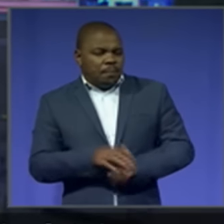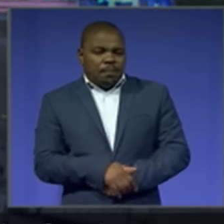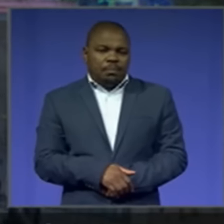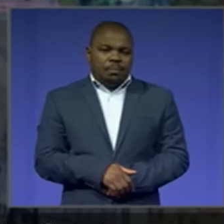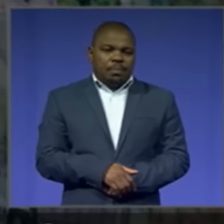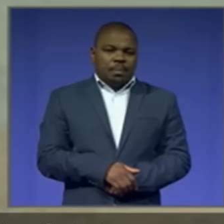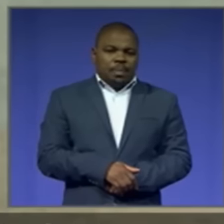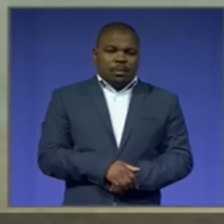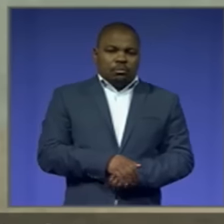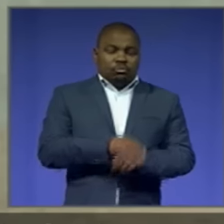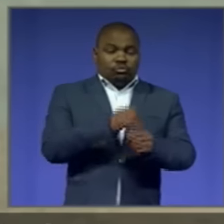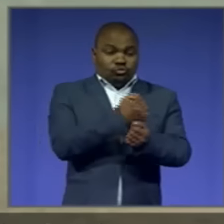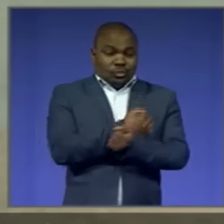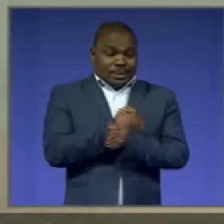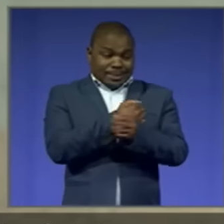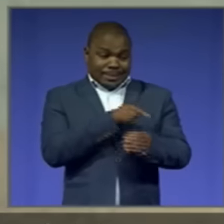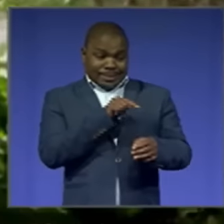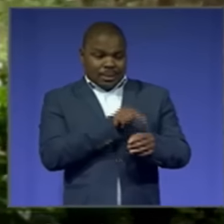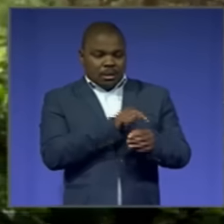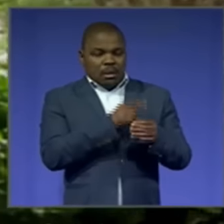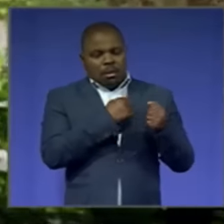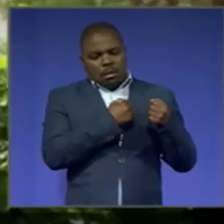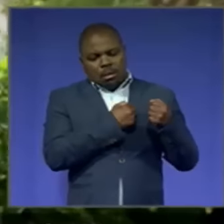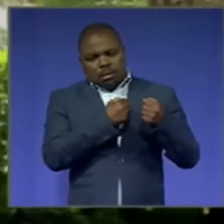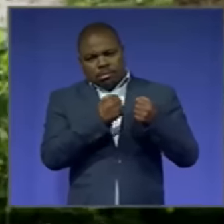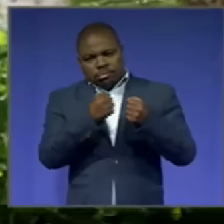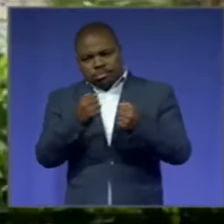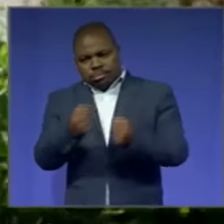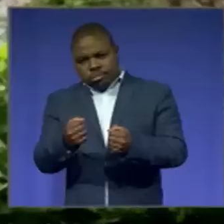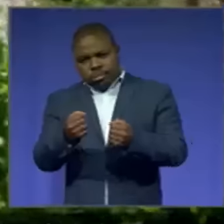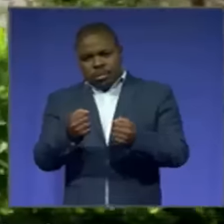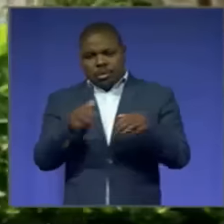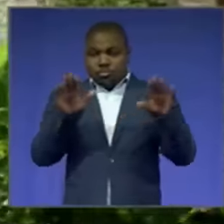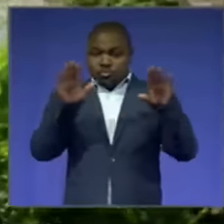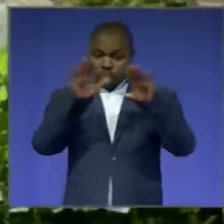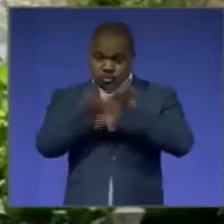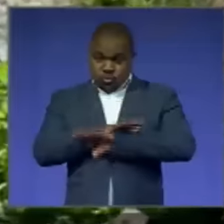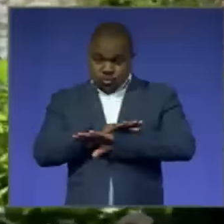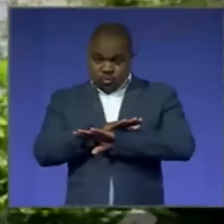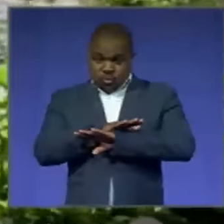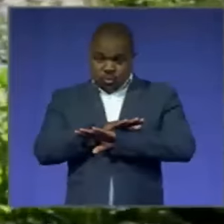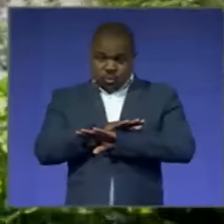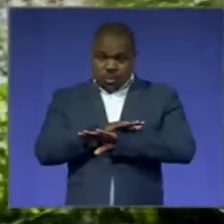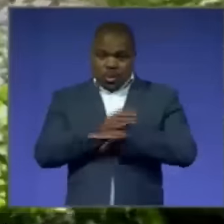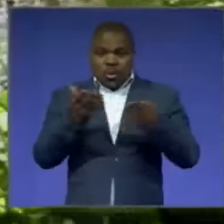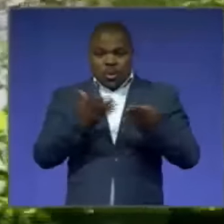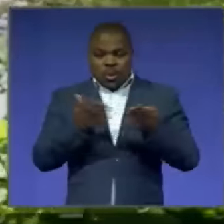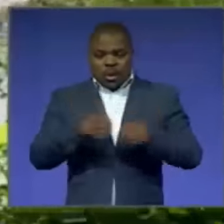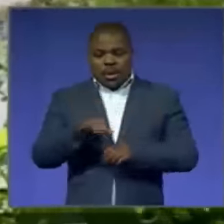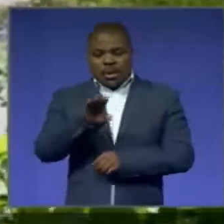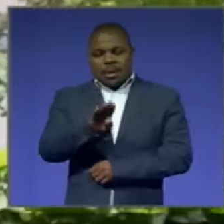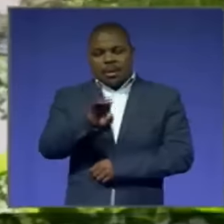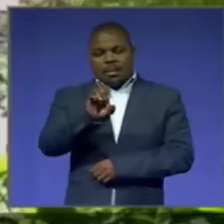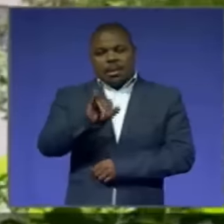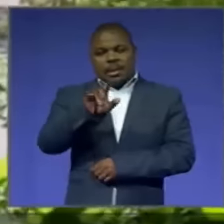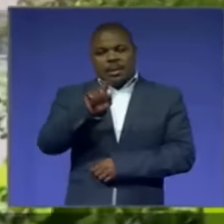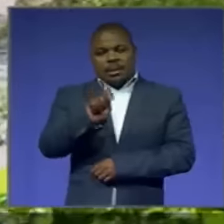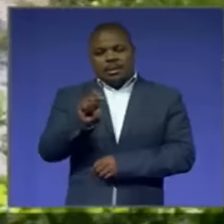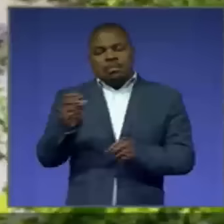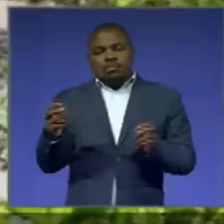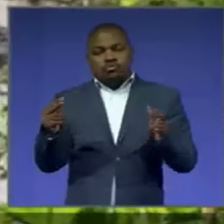Wa tshepa lori ena ke lori e keneng bosiho ko le dibohong la Beatrice. Ne